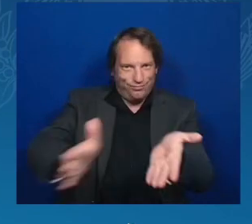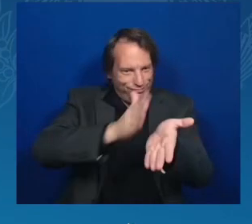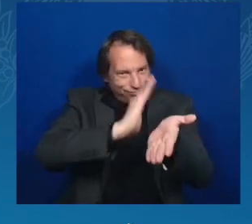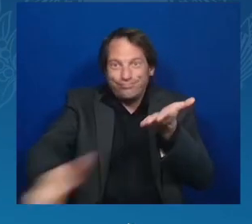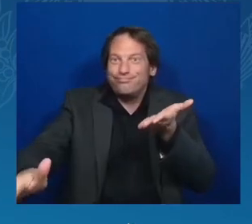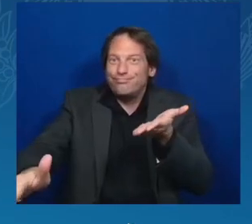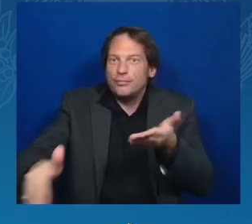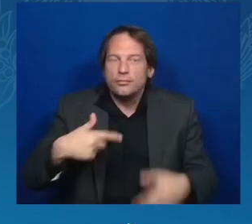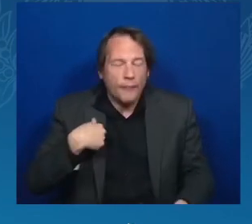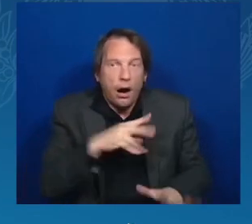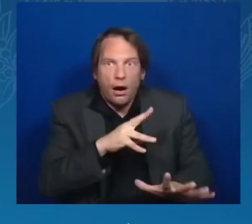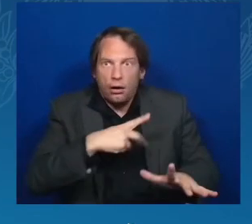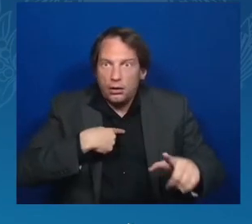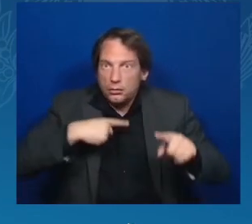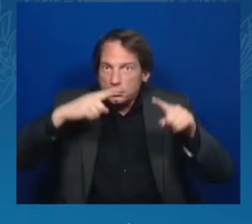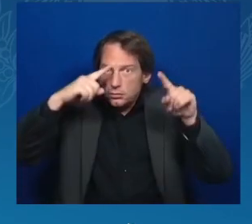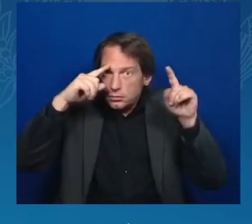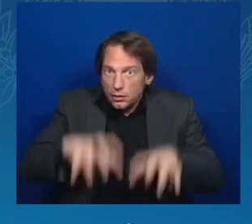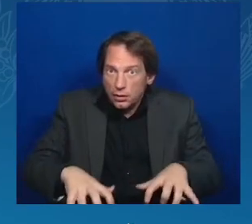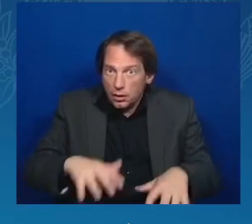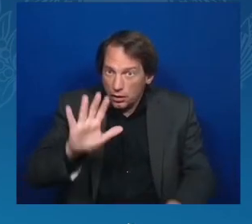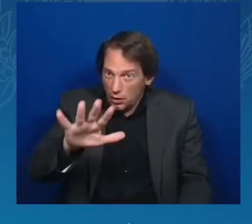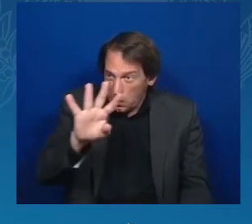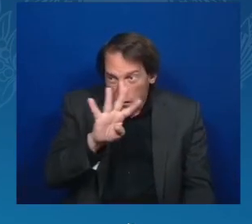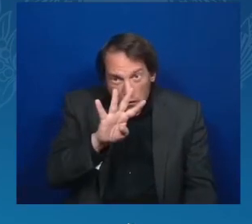in student loans just gone, zero.